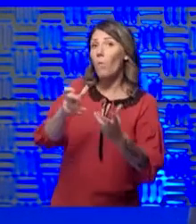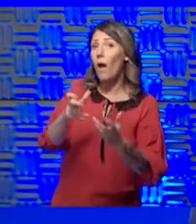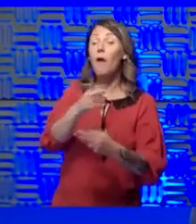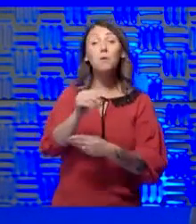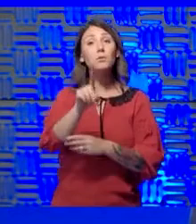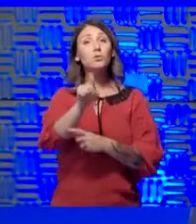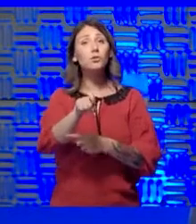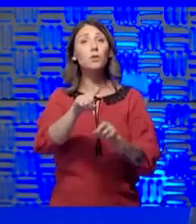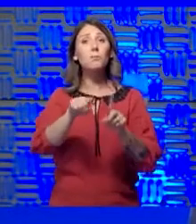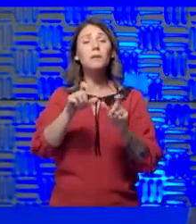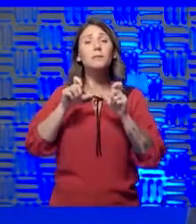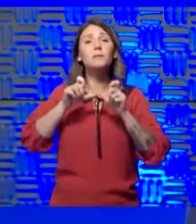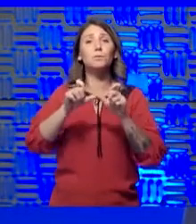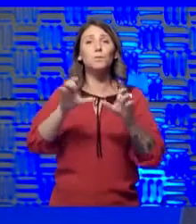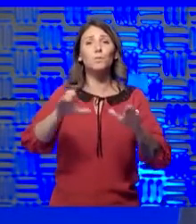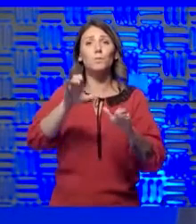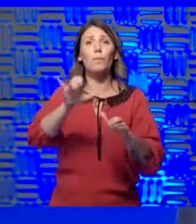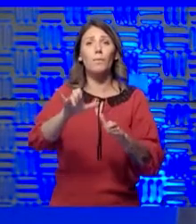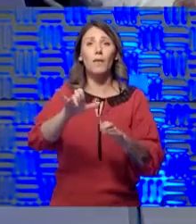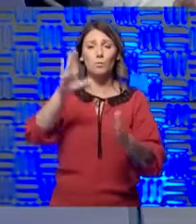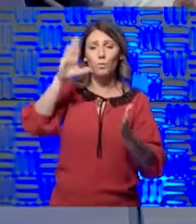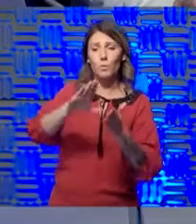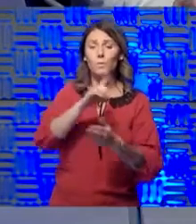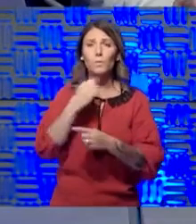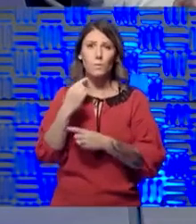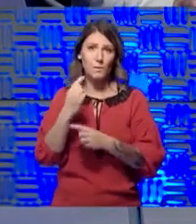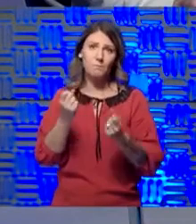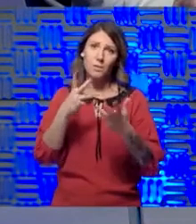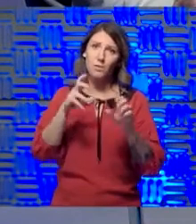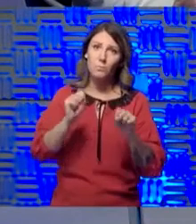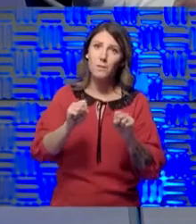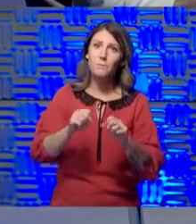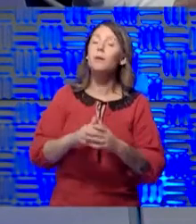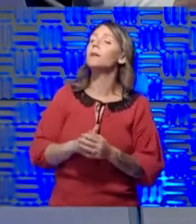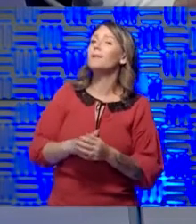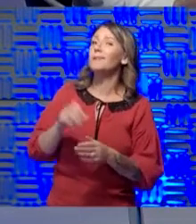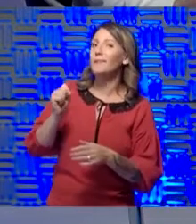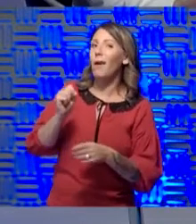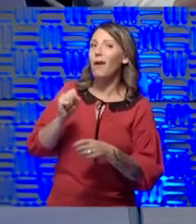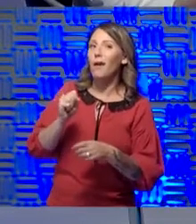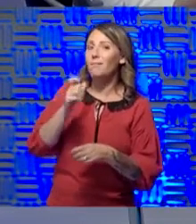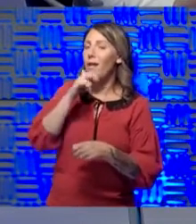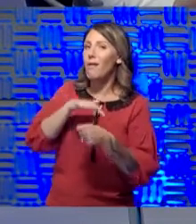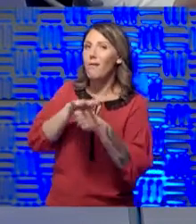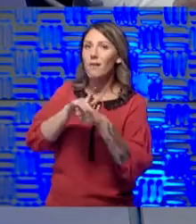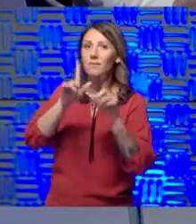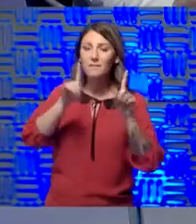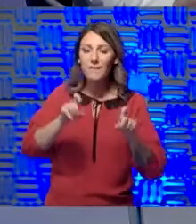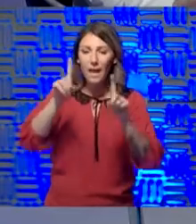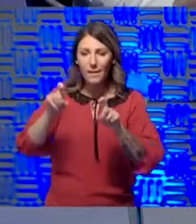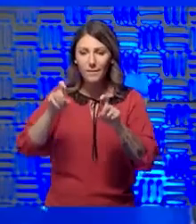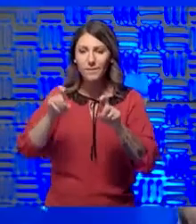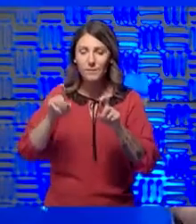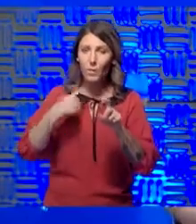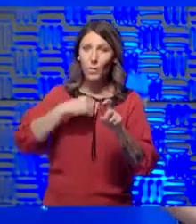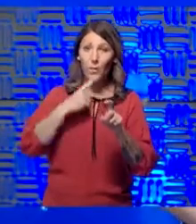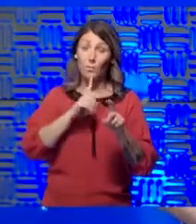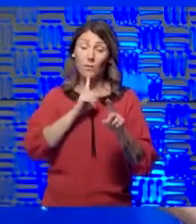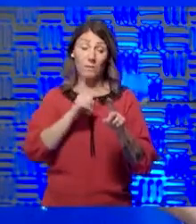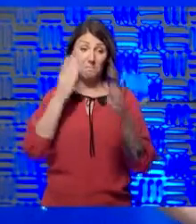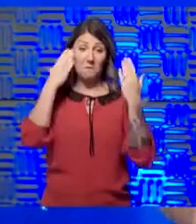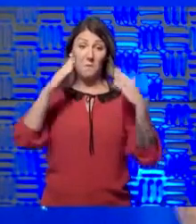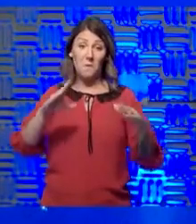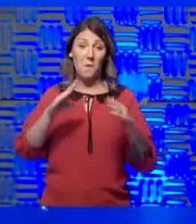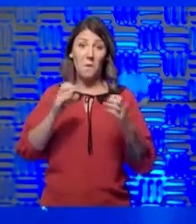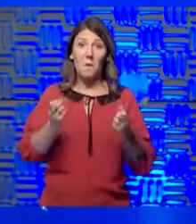those things to reduce your risk as much as possible. Yeah, I think the lack of testing randomly is, we really don't know what the prevalence is